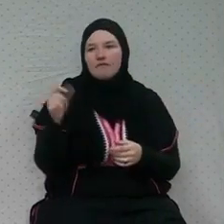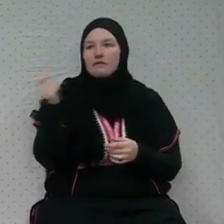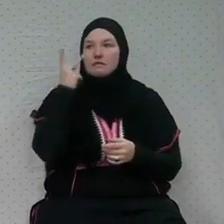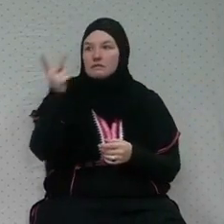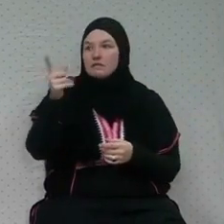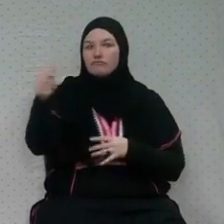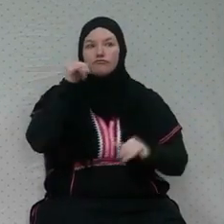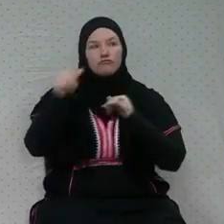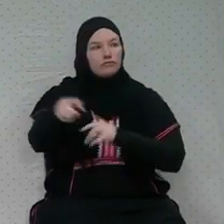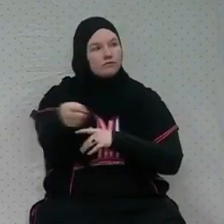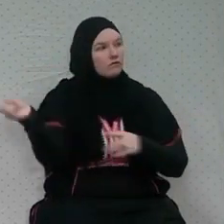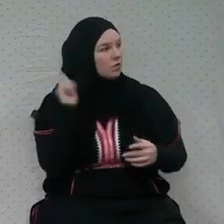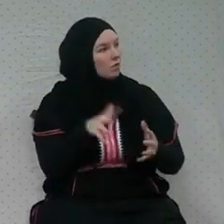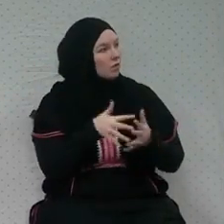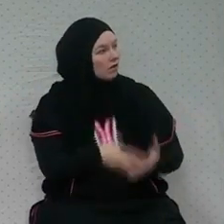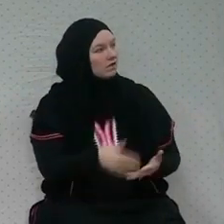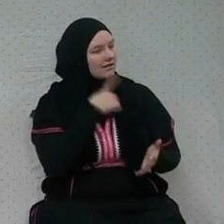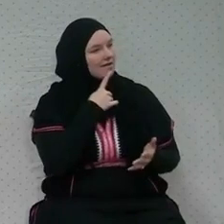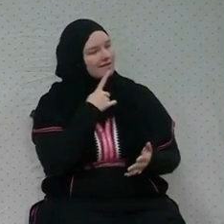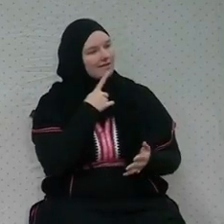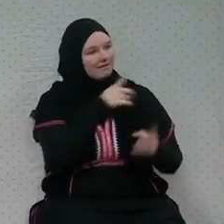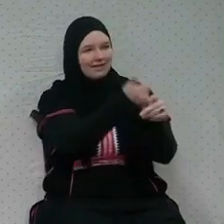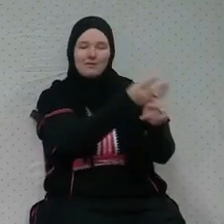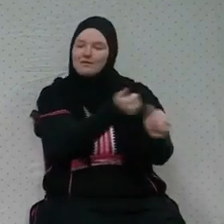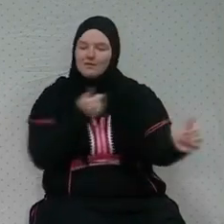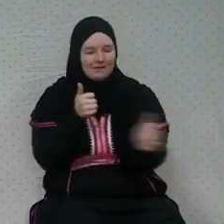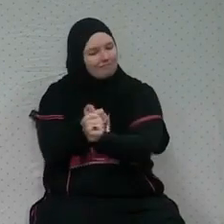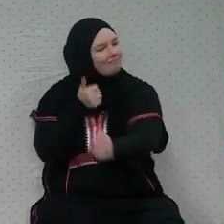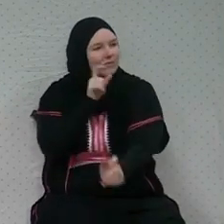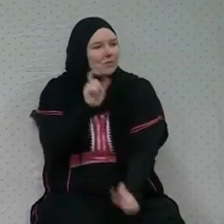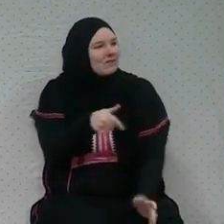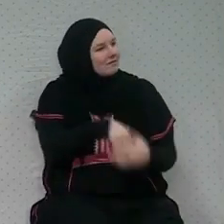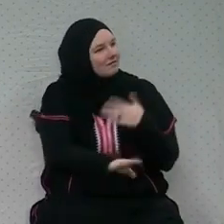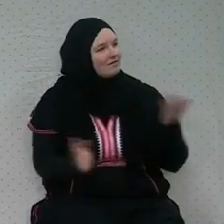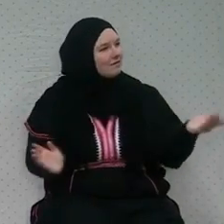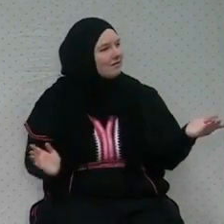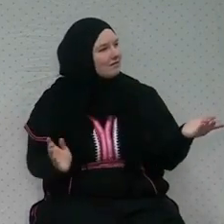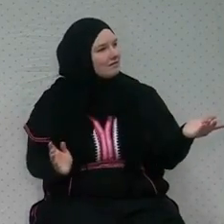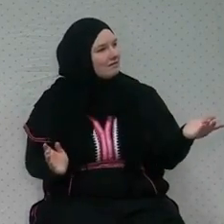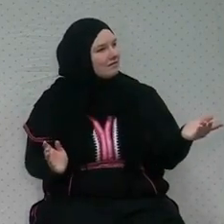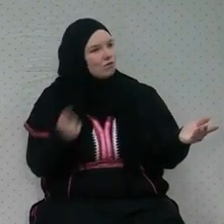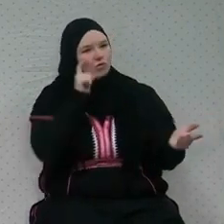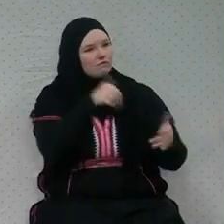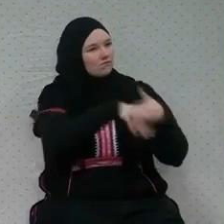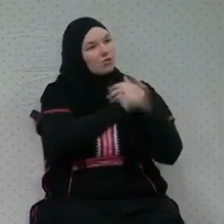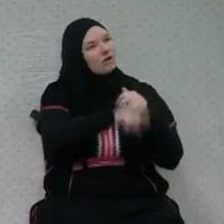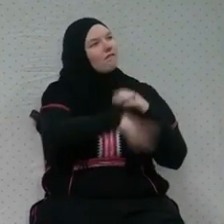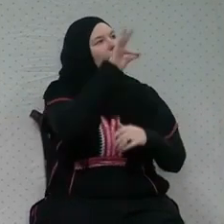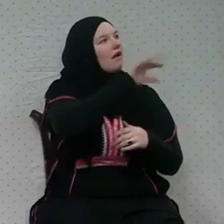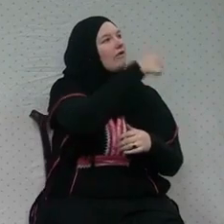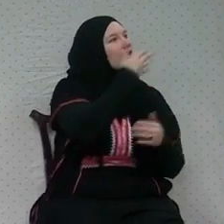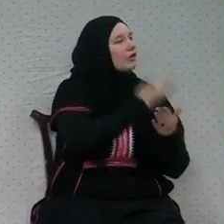this, the Quran says, stay away. As far away as you can. Ijtanibu. Don't get